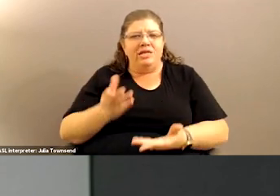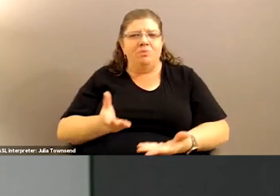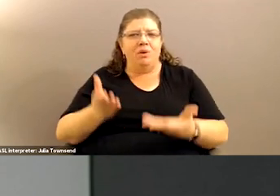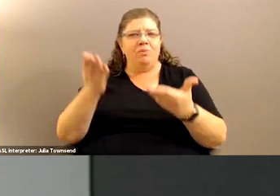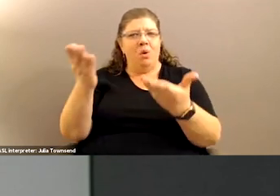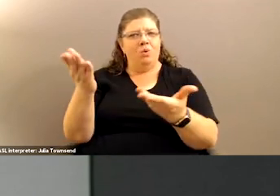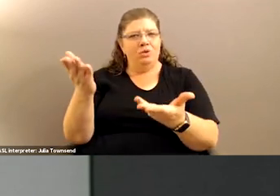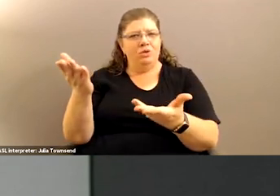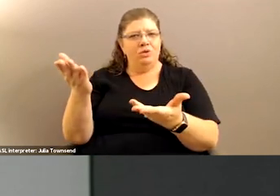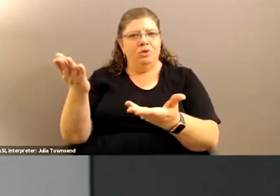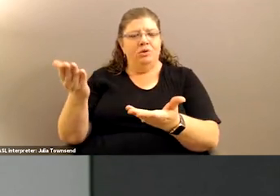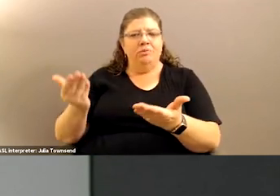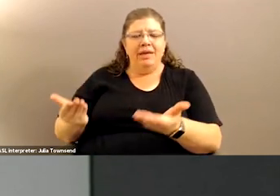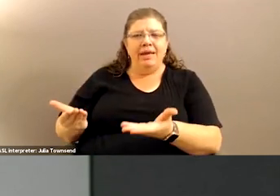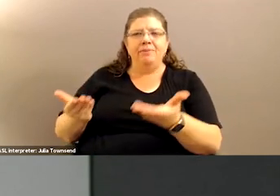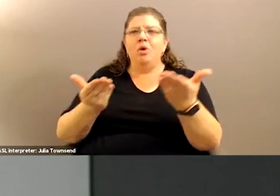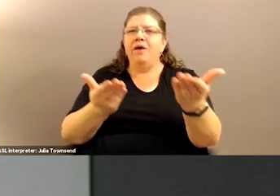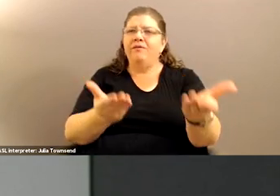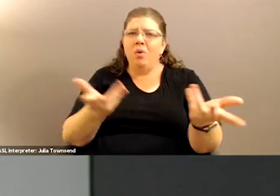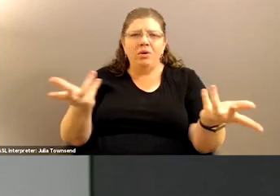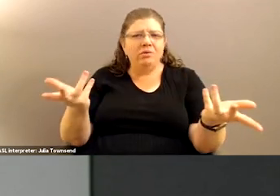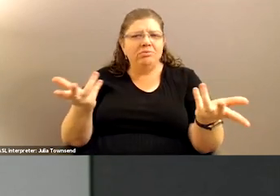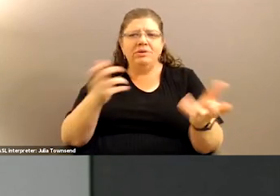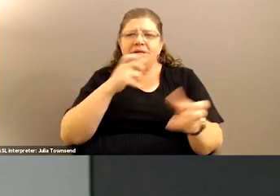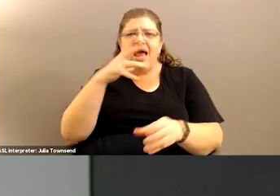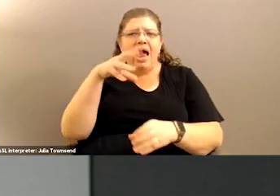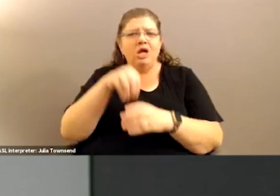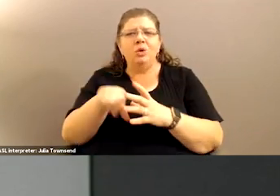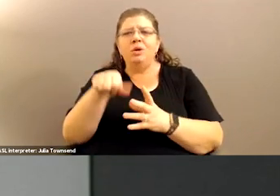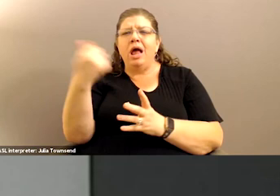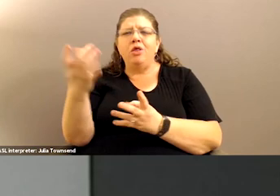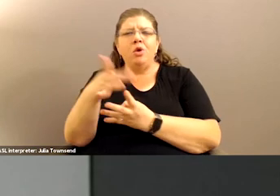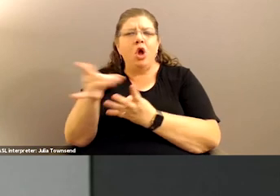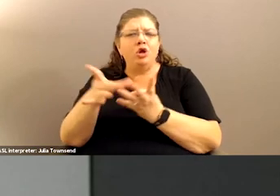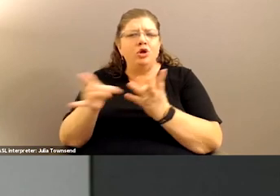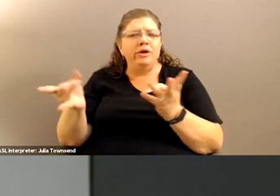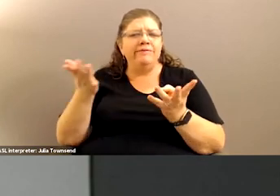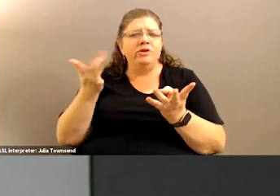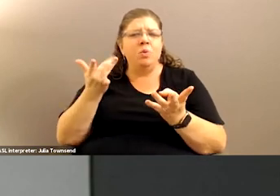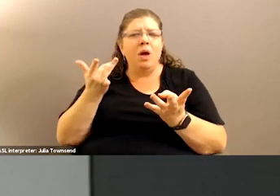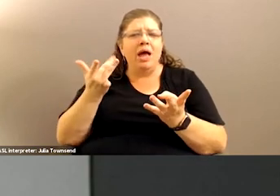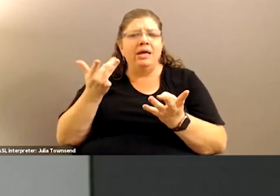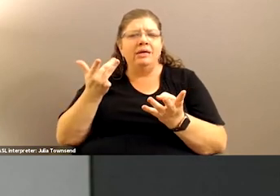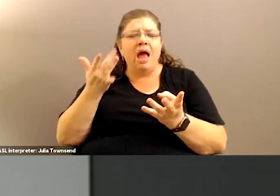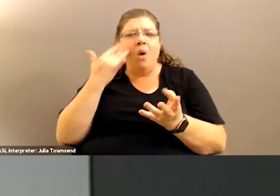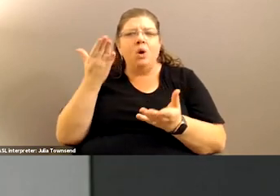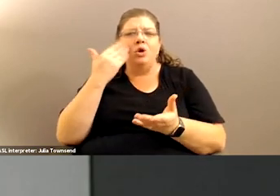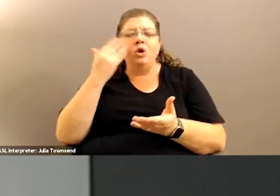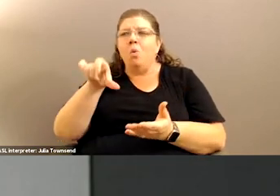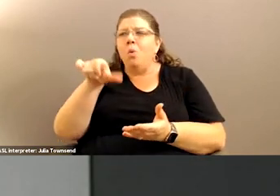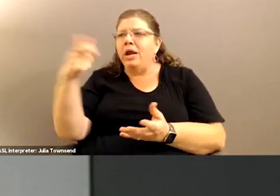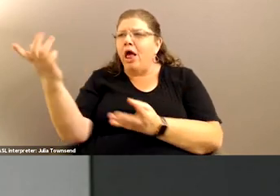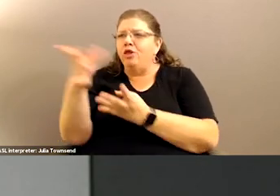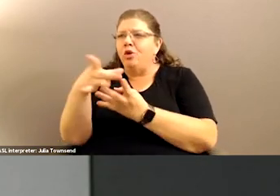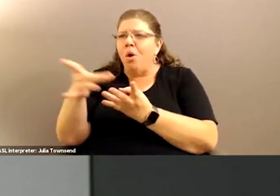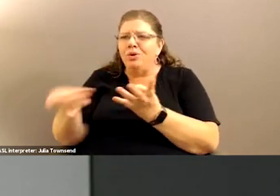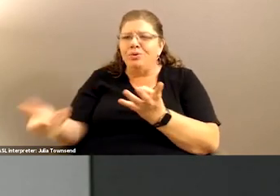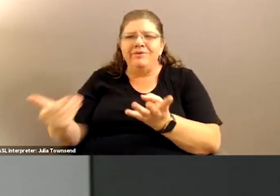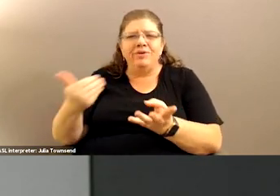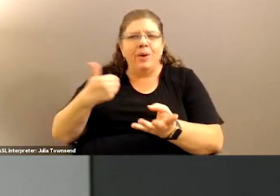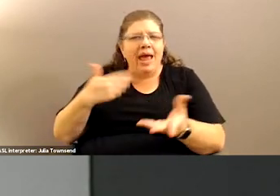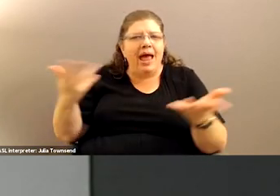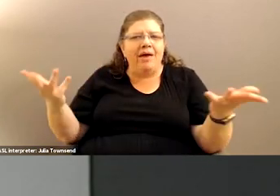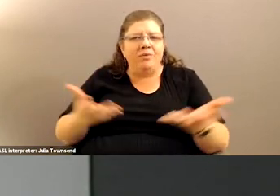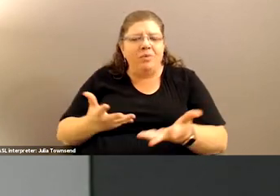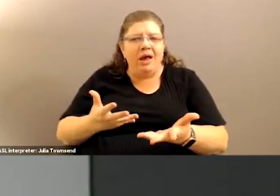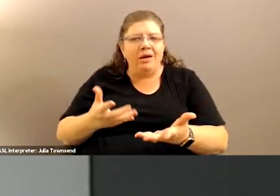being brought forward doesn't include alternatives i want to know what alternatives we have we have